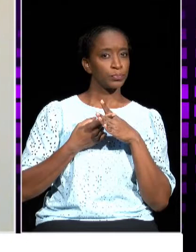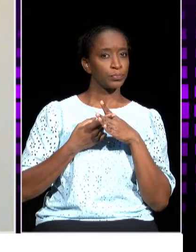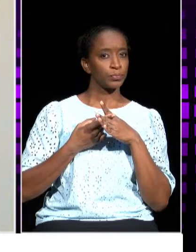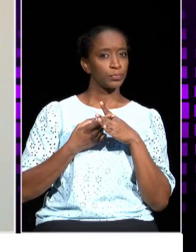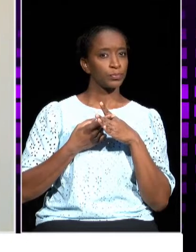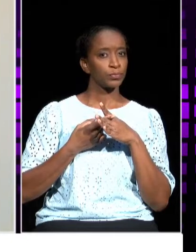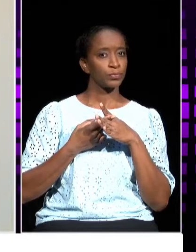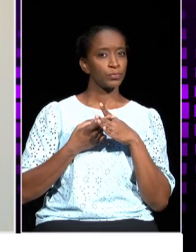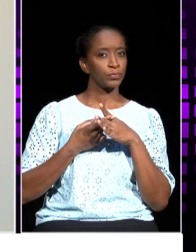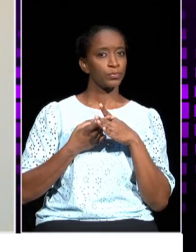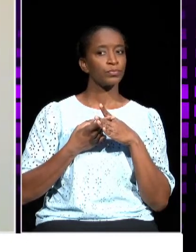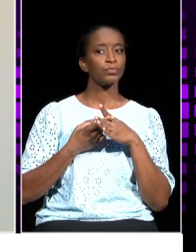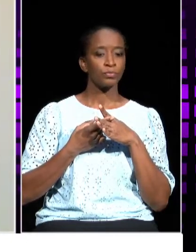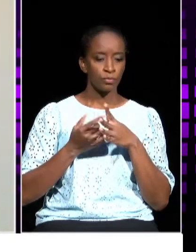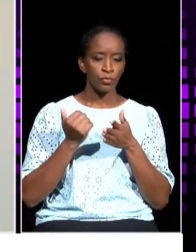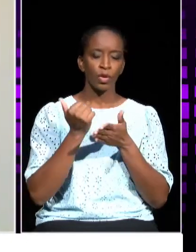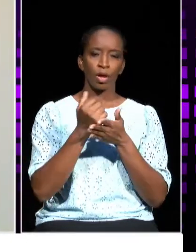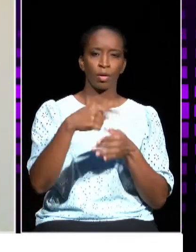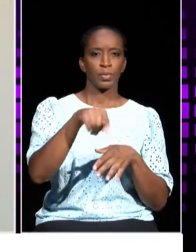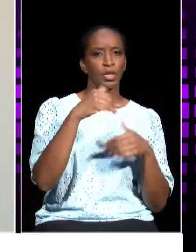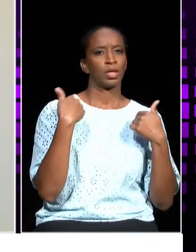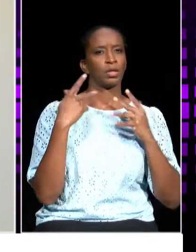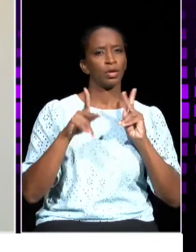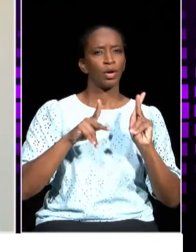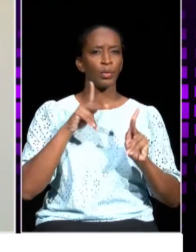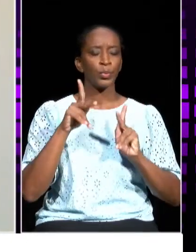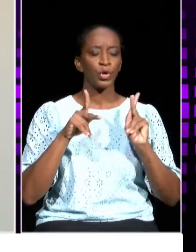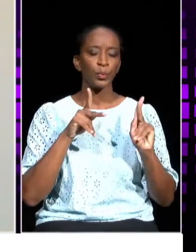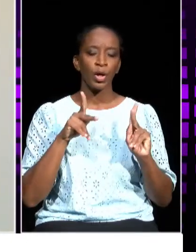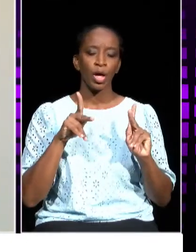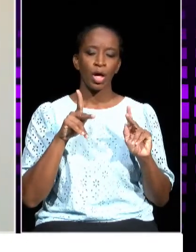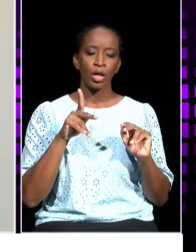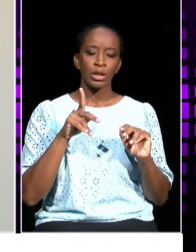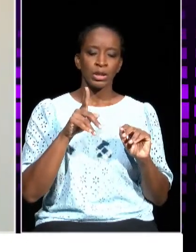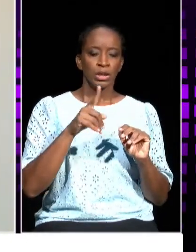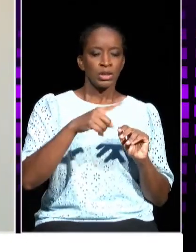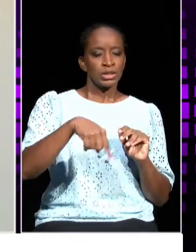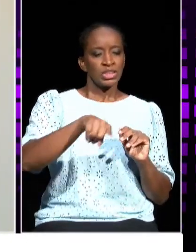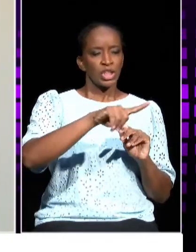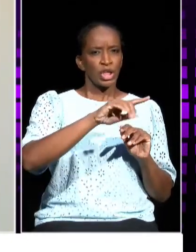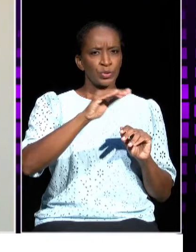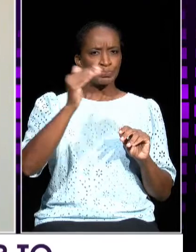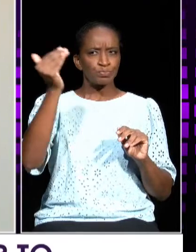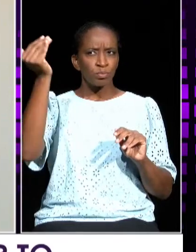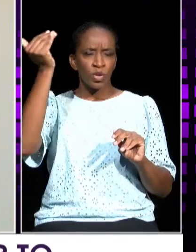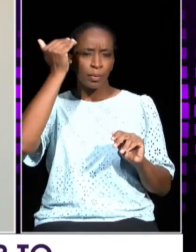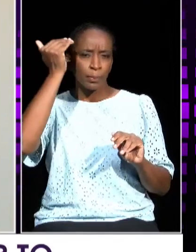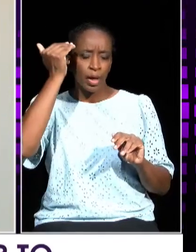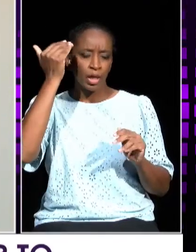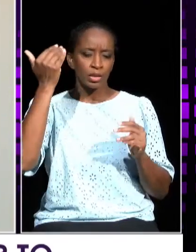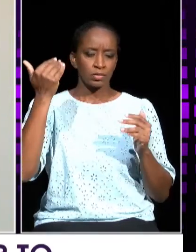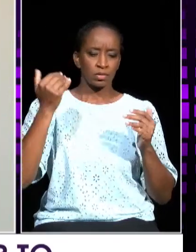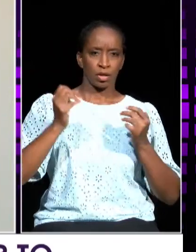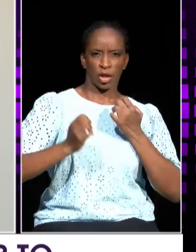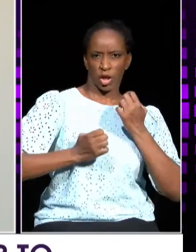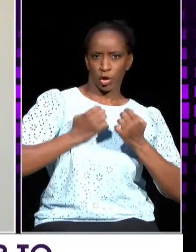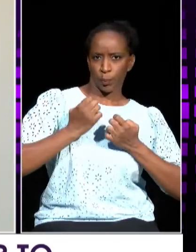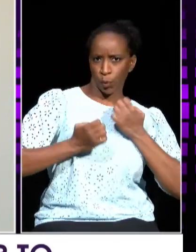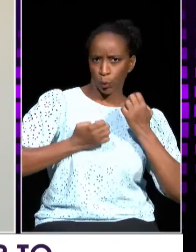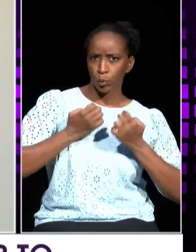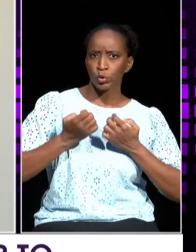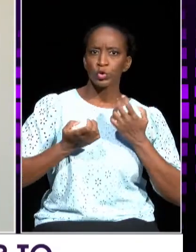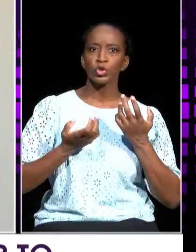psychological first aid, which was basically aimed at seeing where they're at, how they feel about returning back to school, and actually preparing them